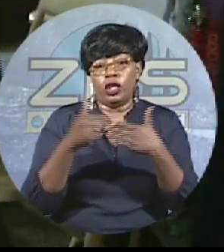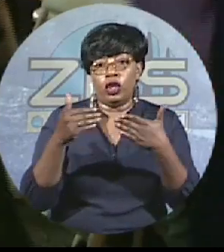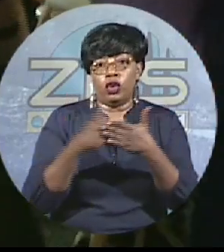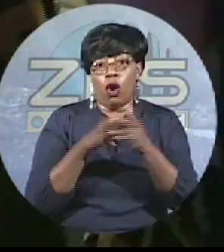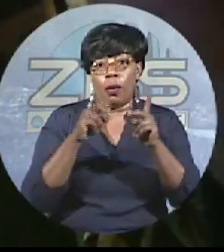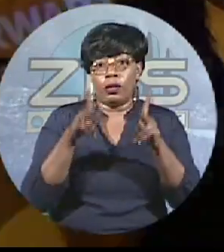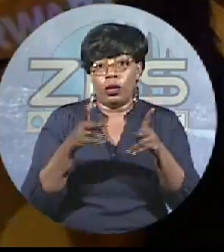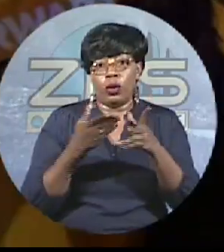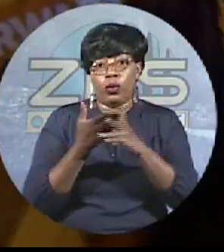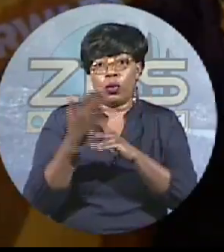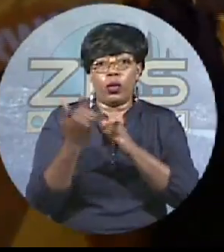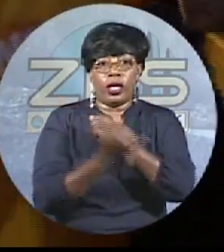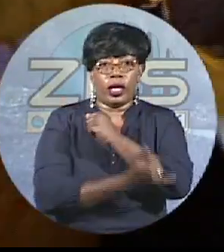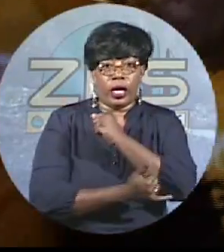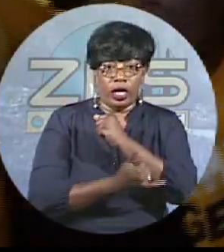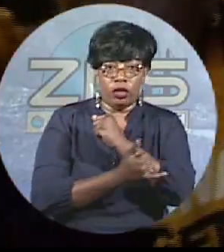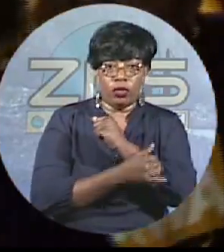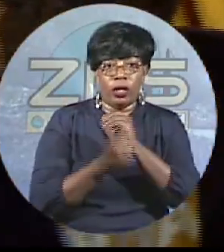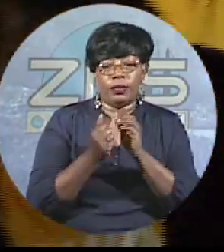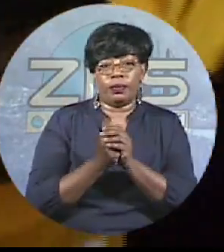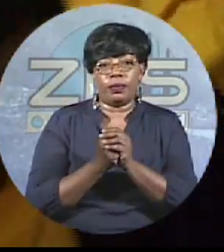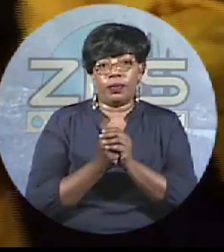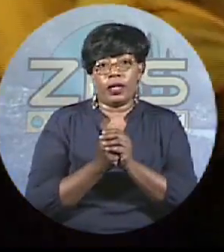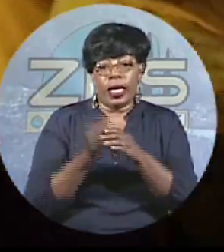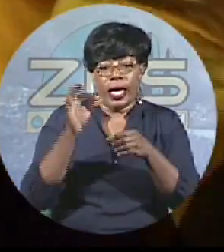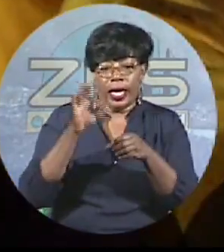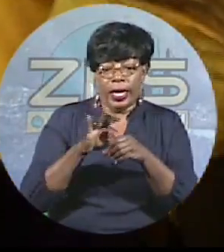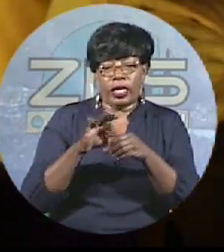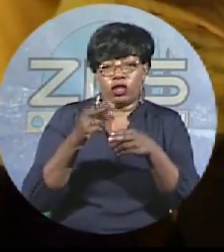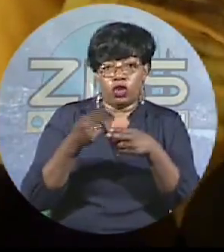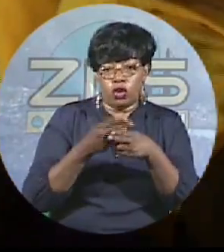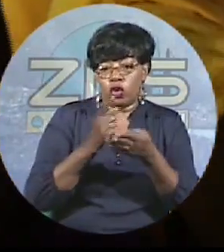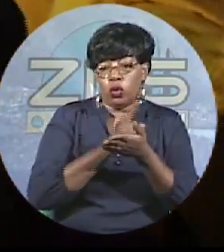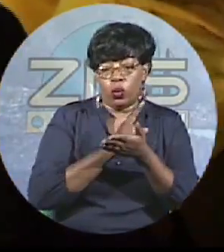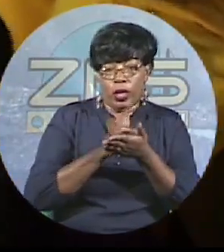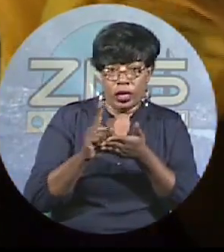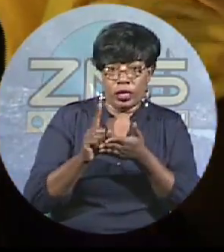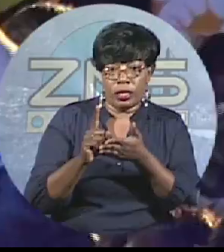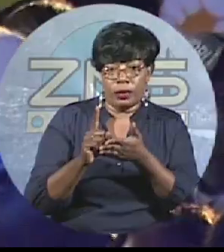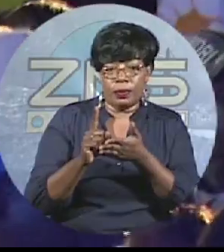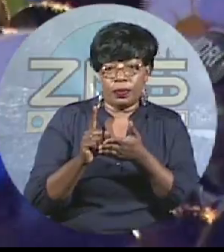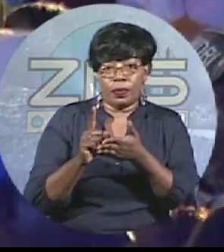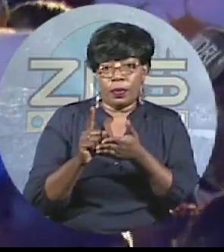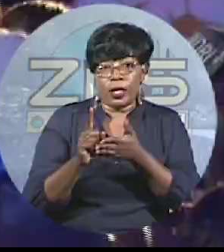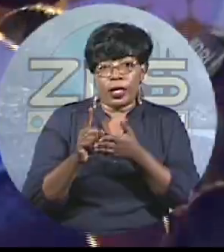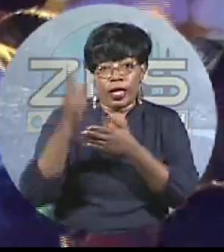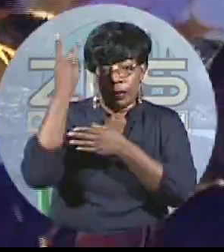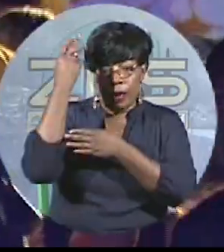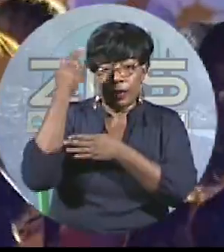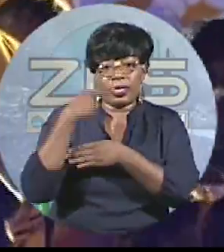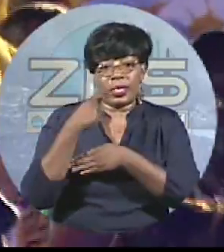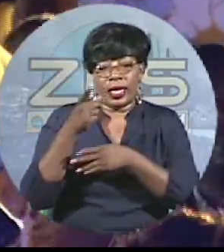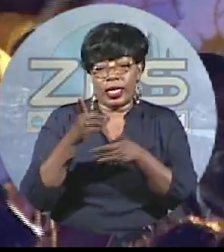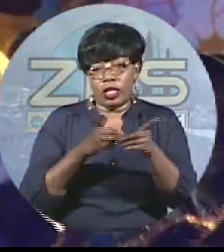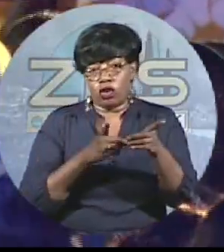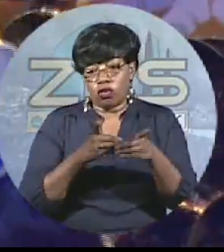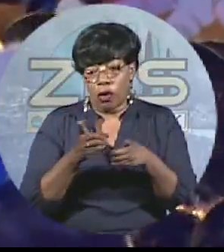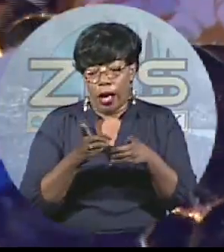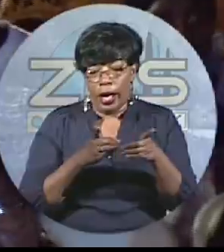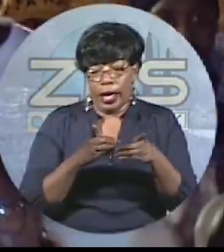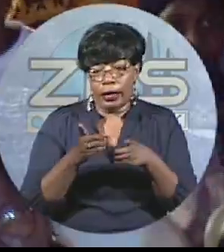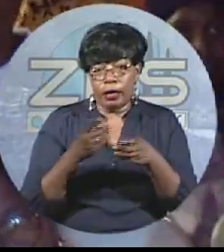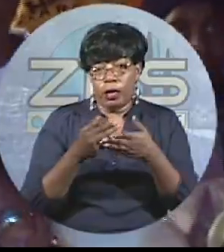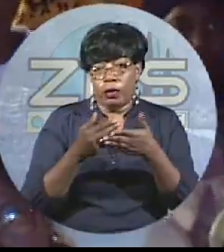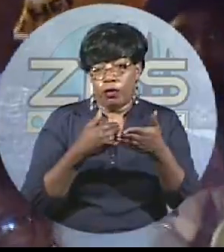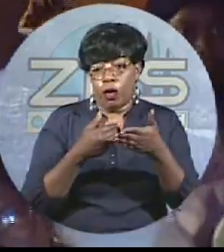throughout this country." With national elections just weeks away, after a campaign the Prime Minister described as a short sprint,